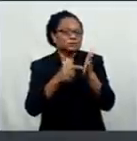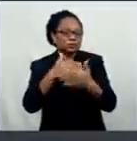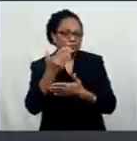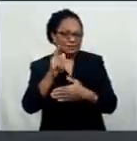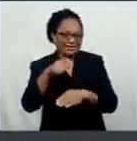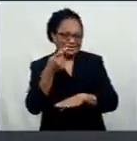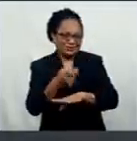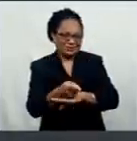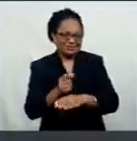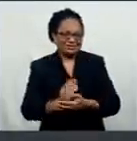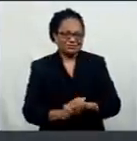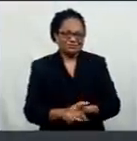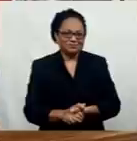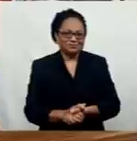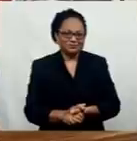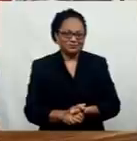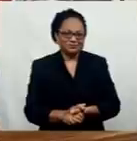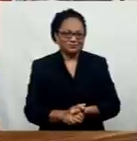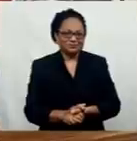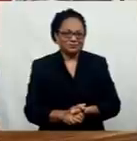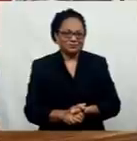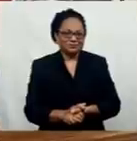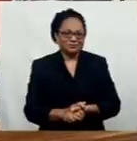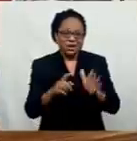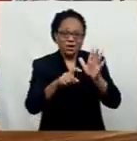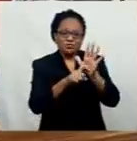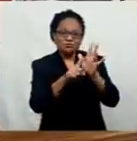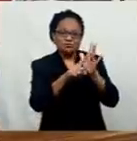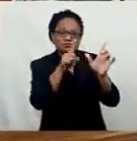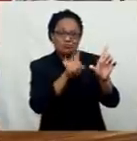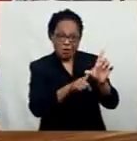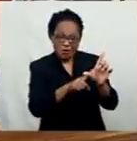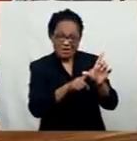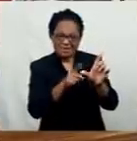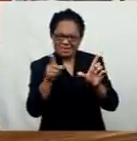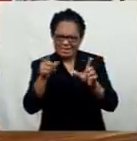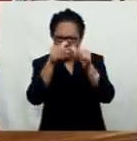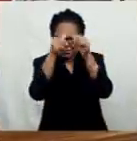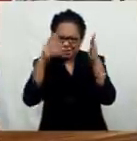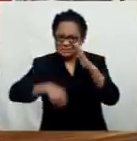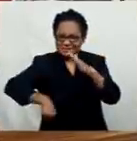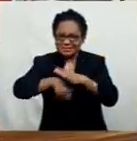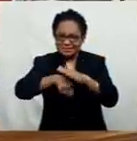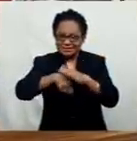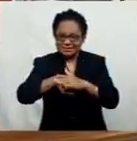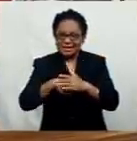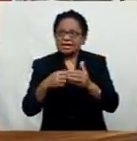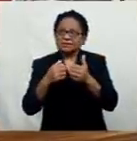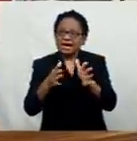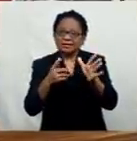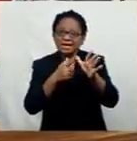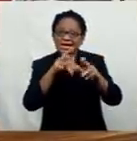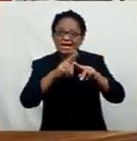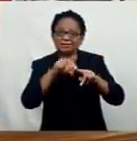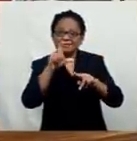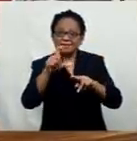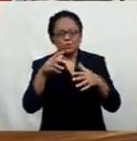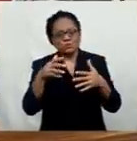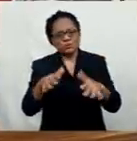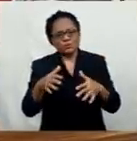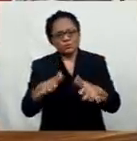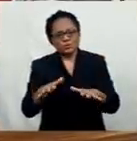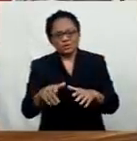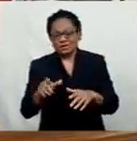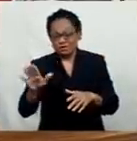Karleni Tavi, FBC Sports. Roy Krishna's ATK Mohan Bagan began its AFC Cup campaign in style as it cruised